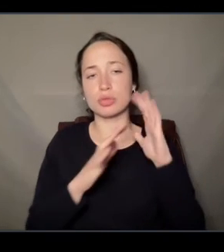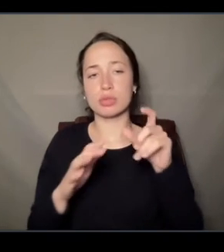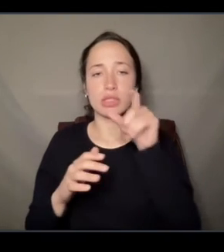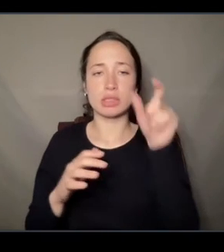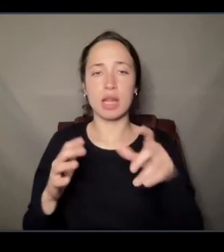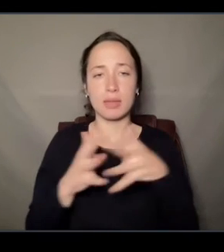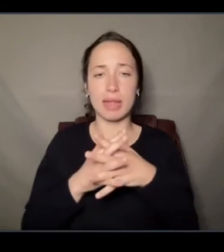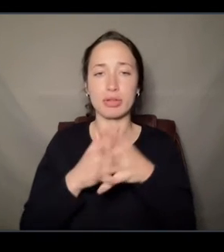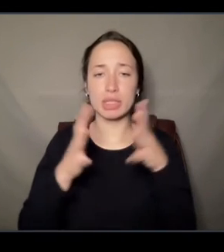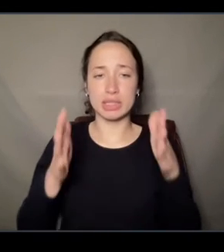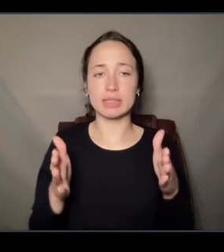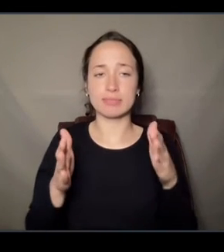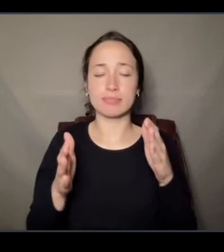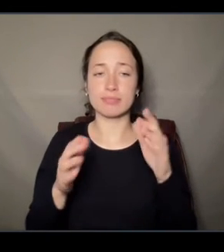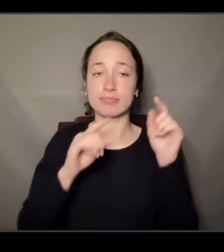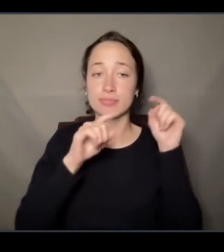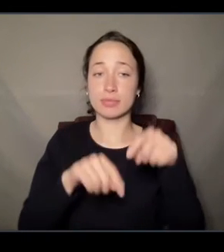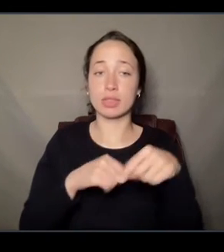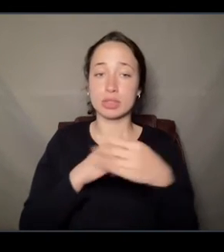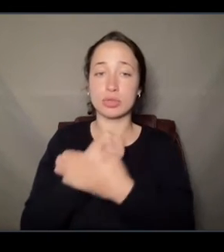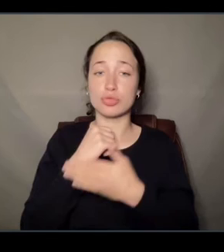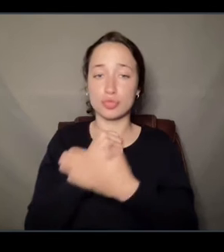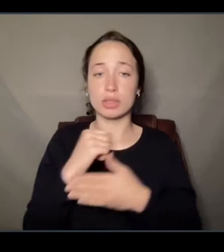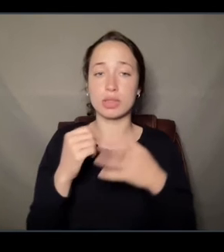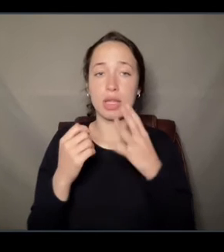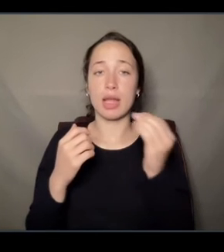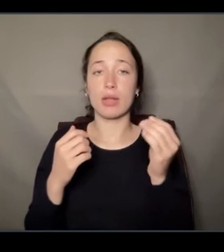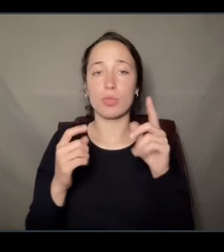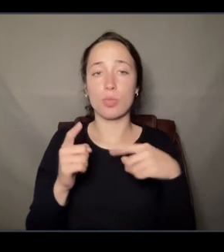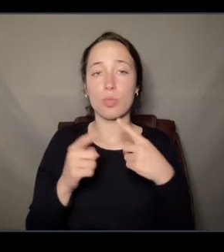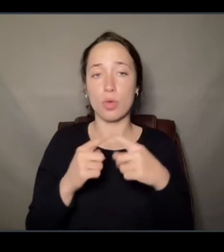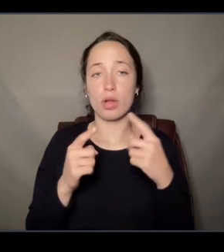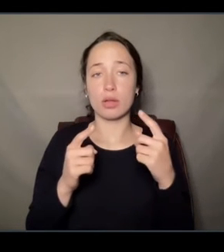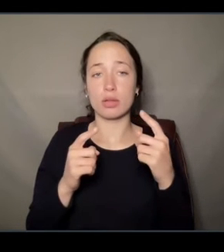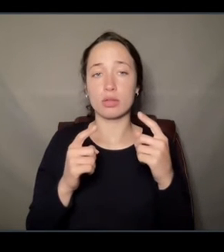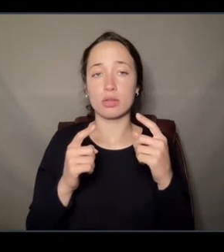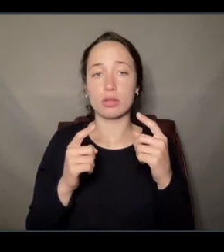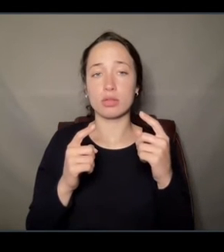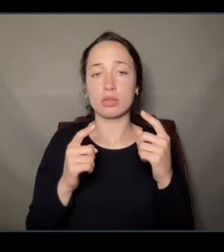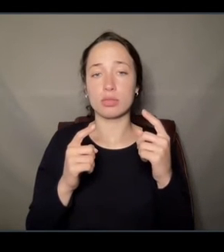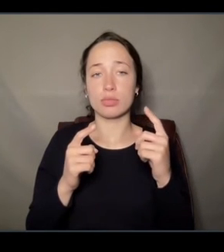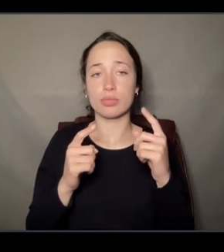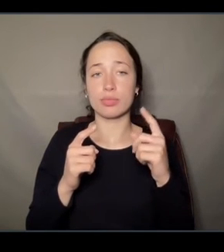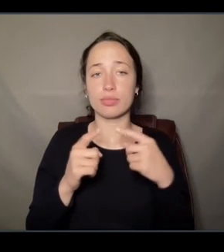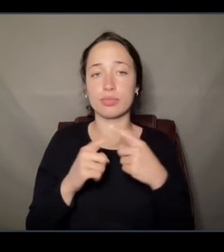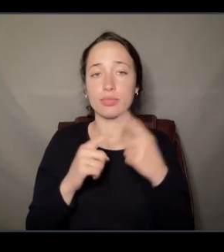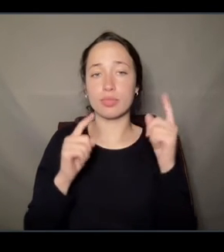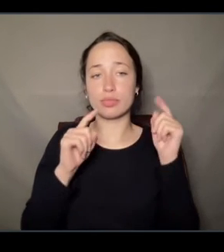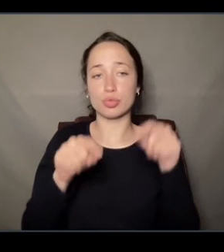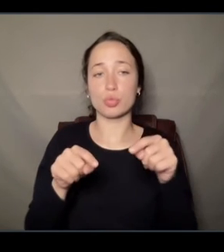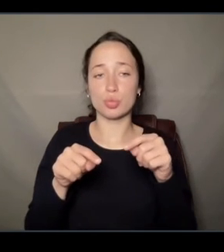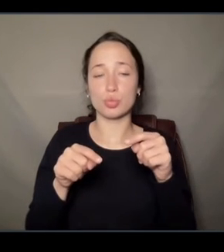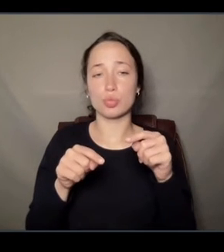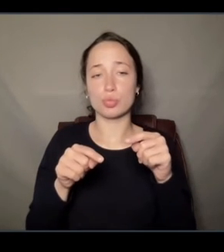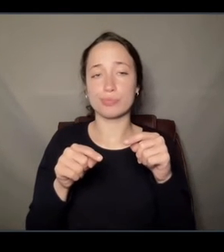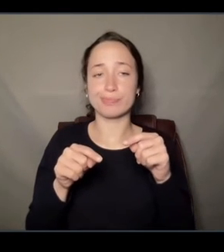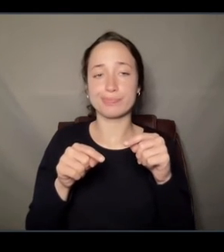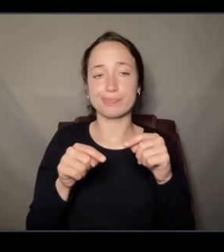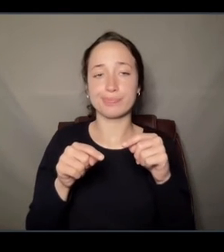ancestors were Italian Americans that came to this country, and when they went